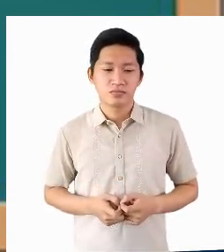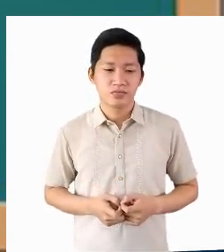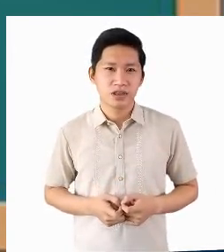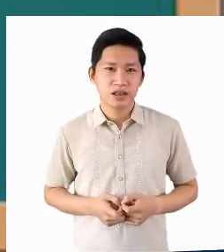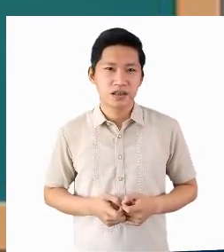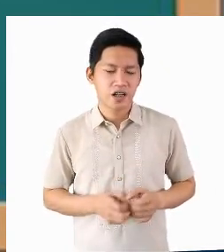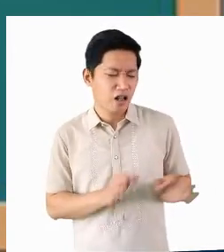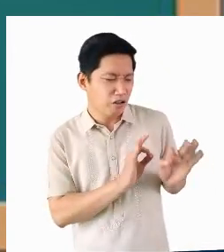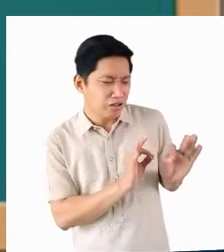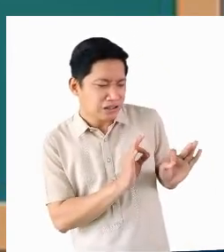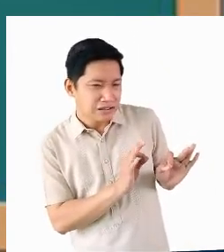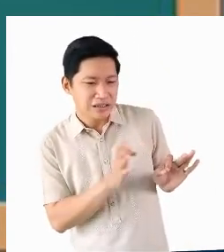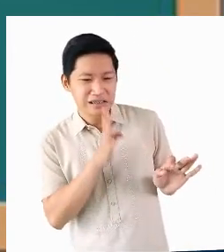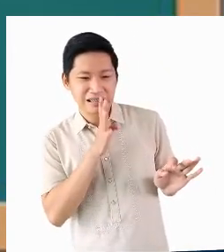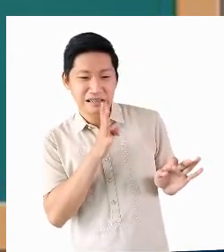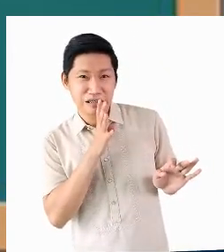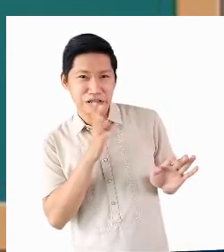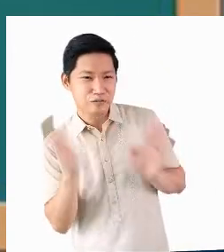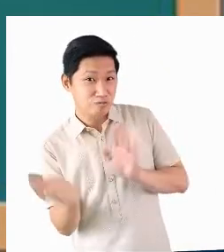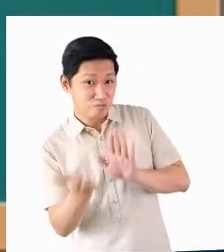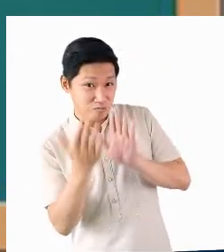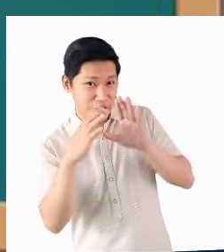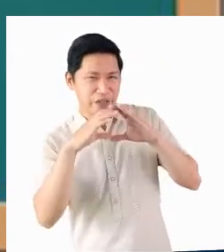fear of speaking in front of the class,